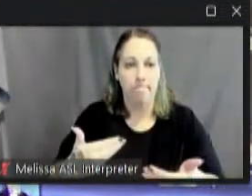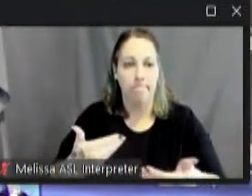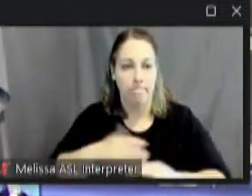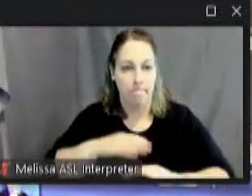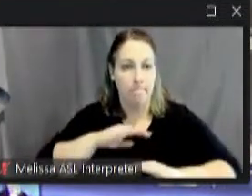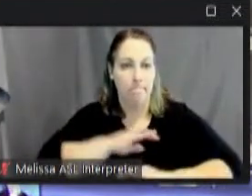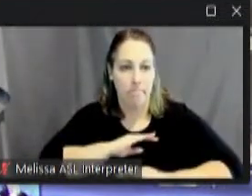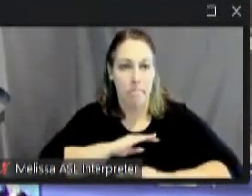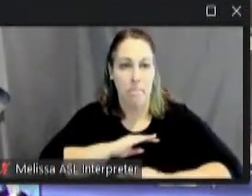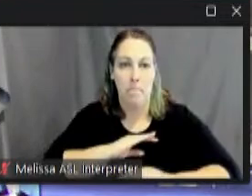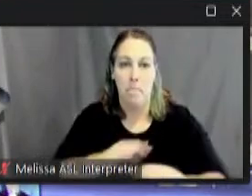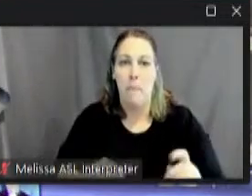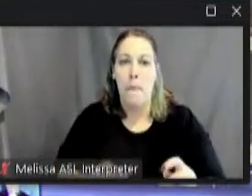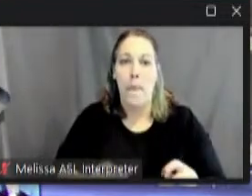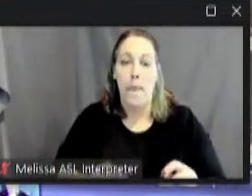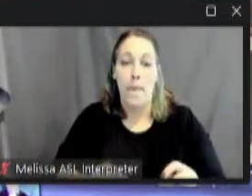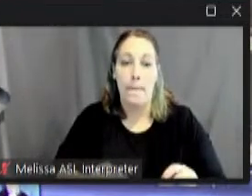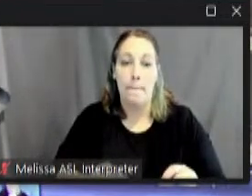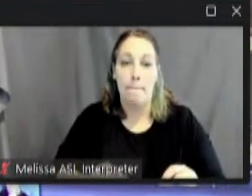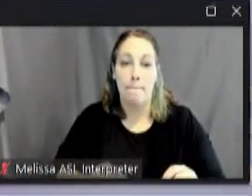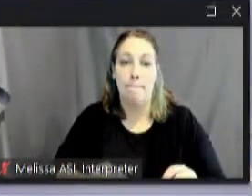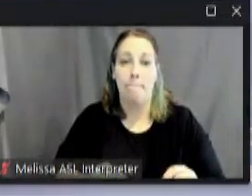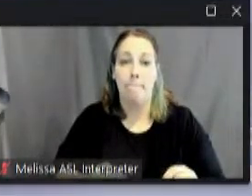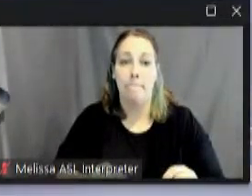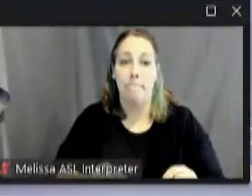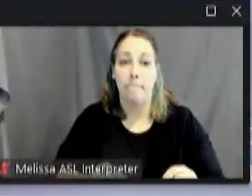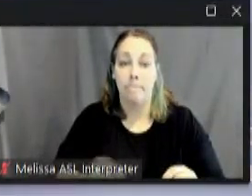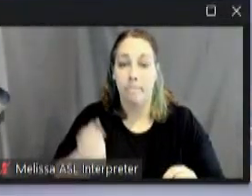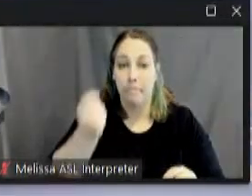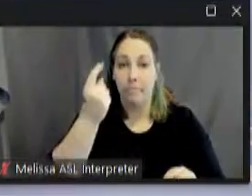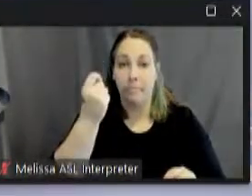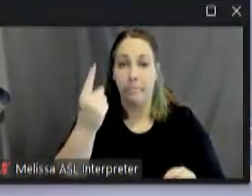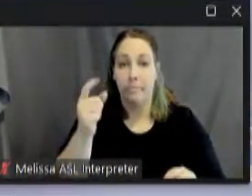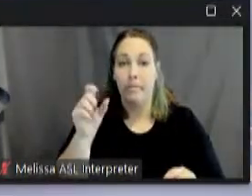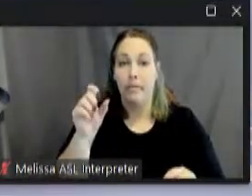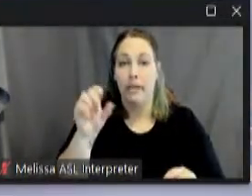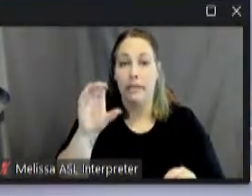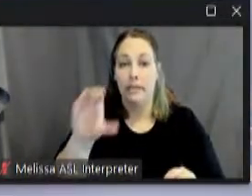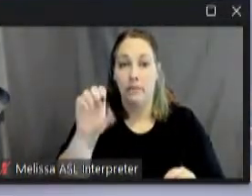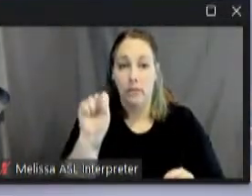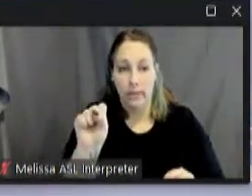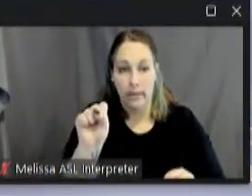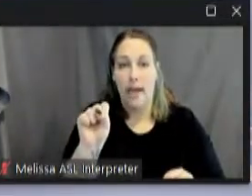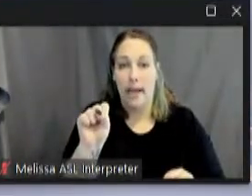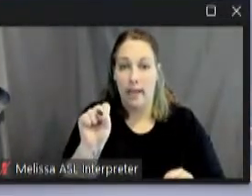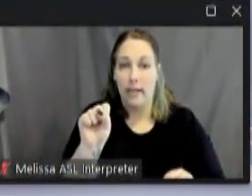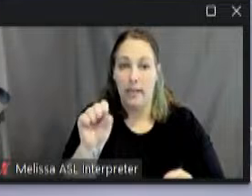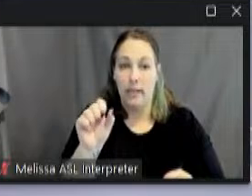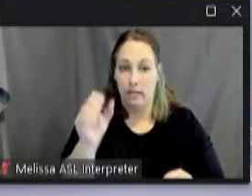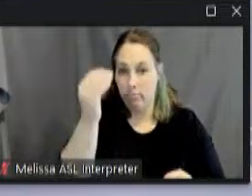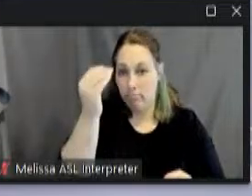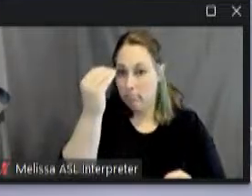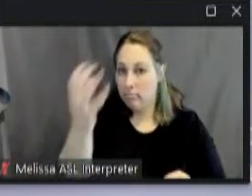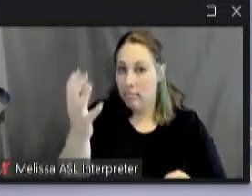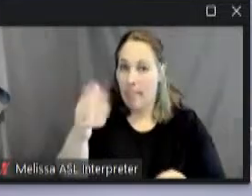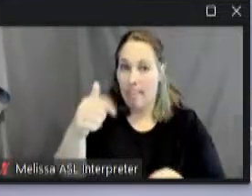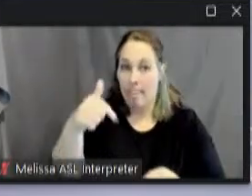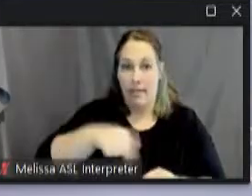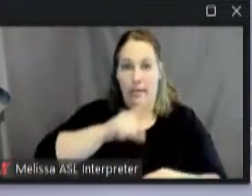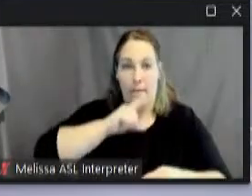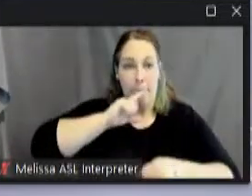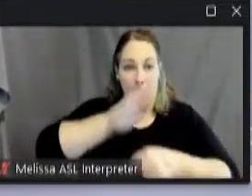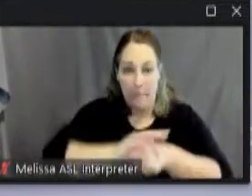I can assure civil society of the commitment of the Commission to keep